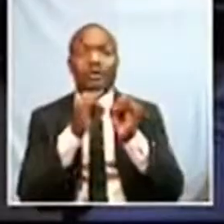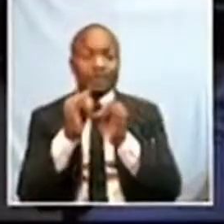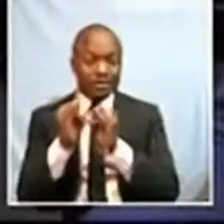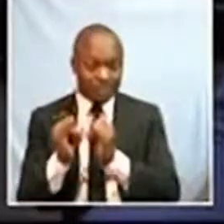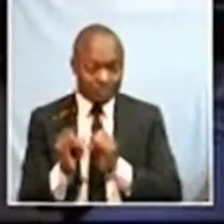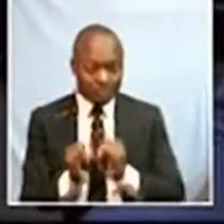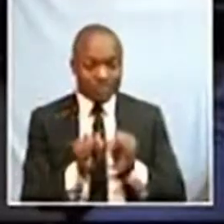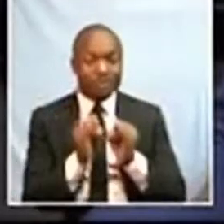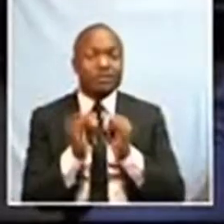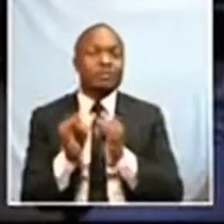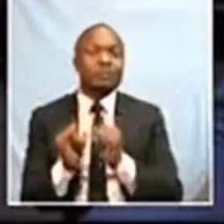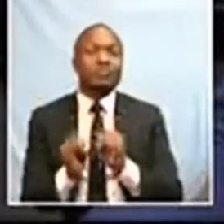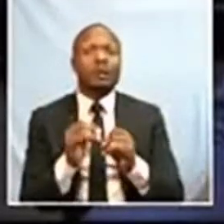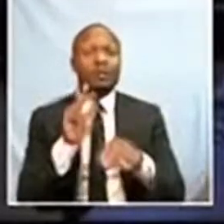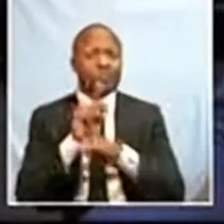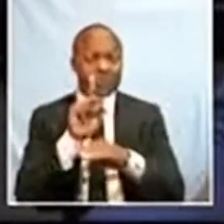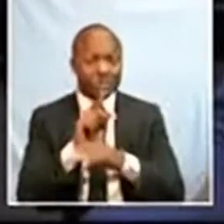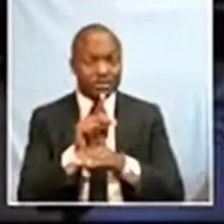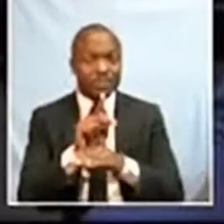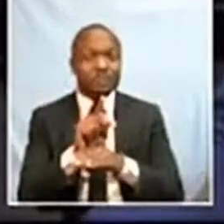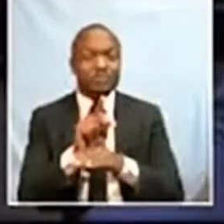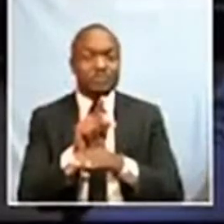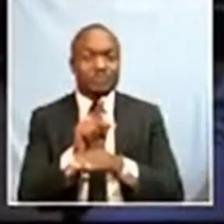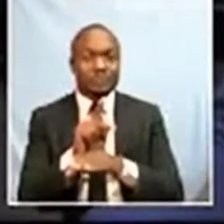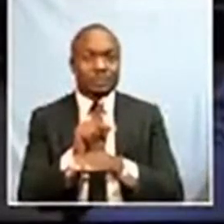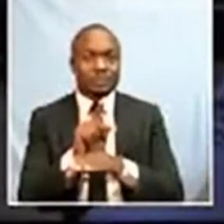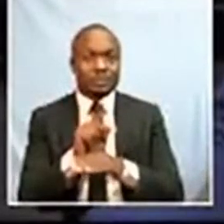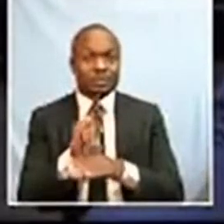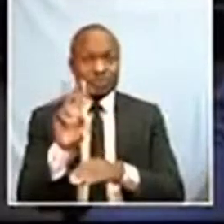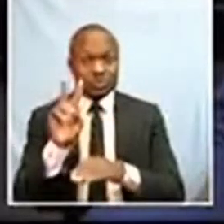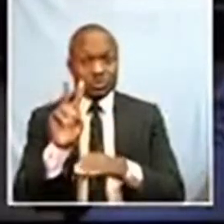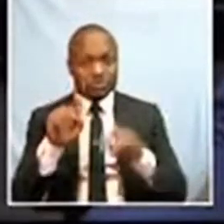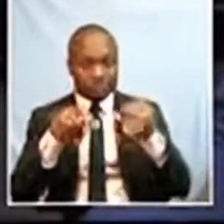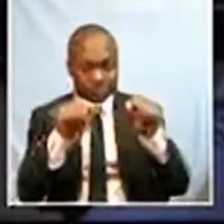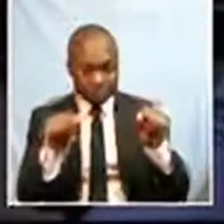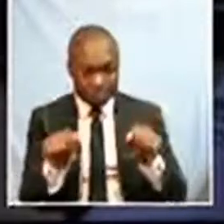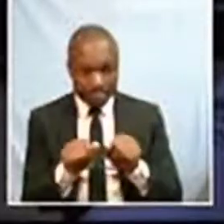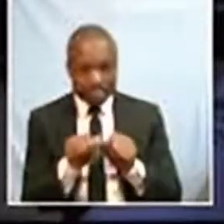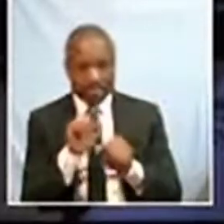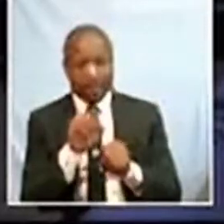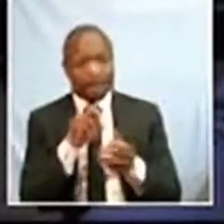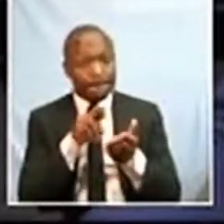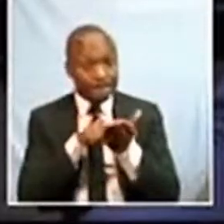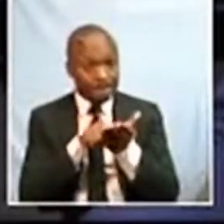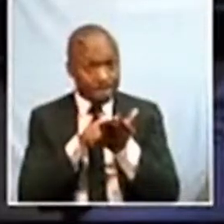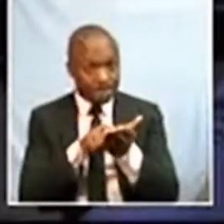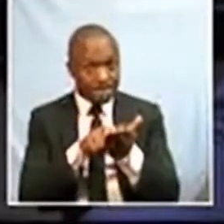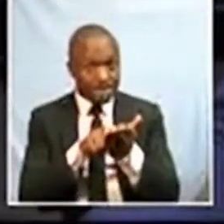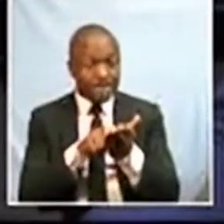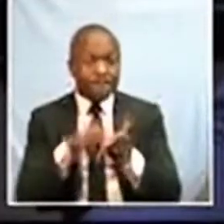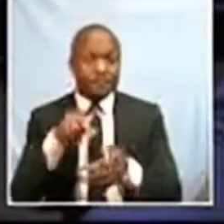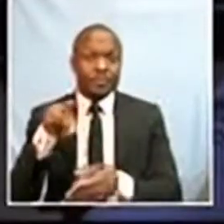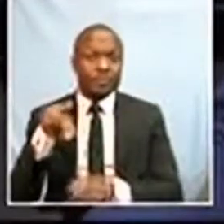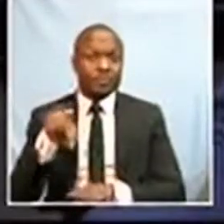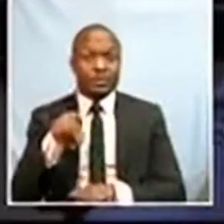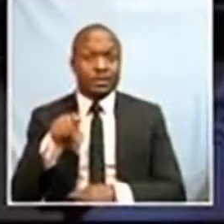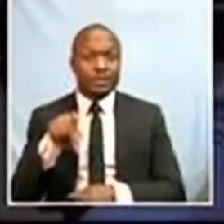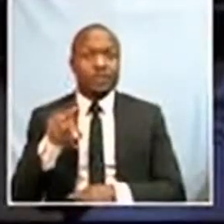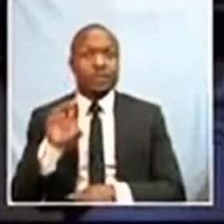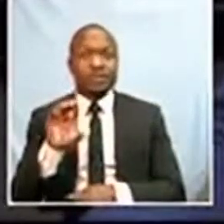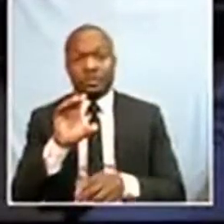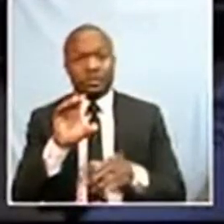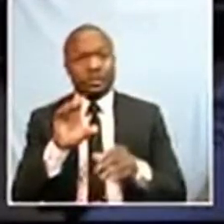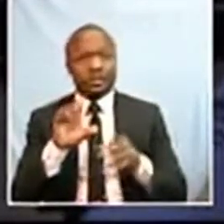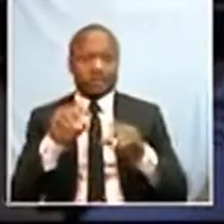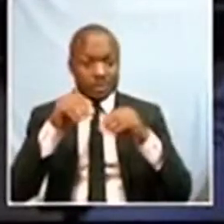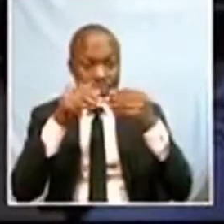Nambwai and at Slowana. And that's the recommendation which the PC acted on to award